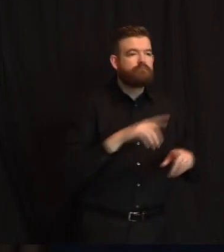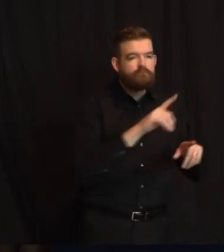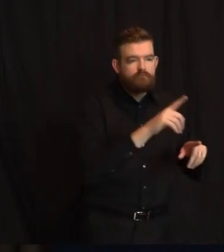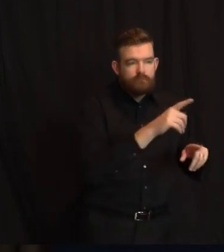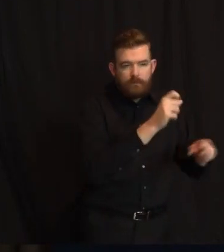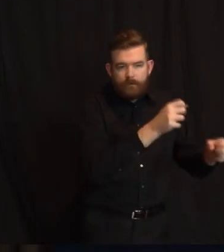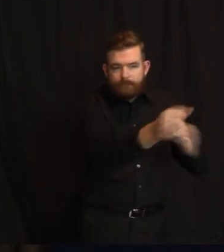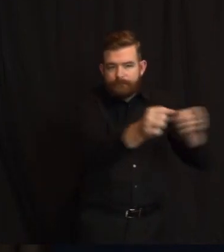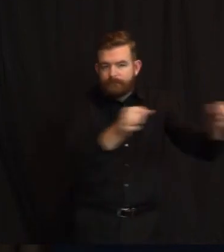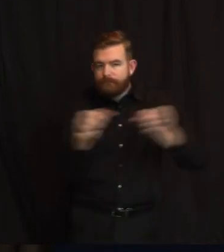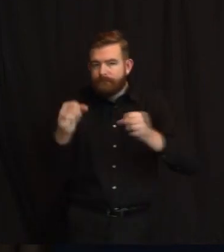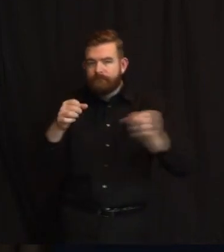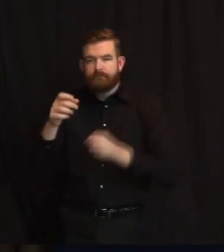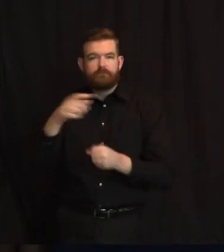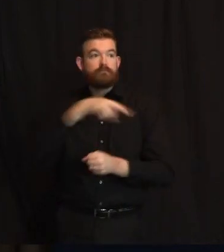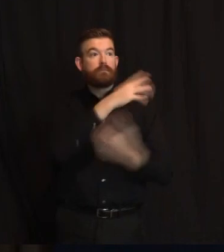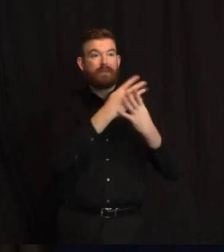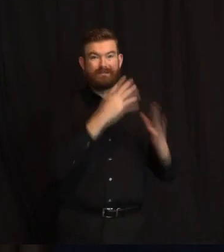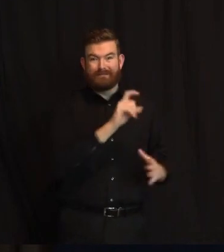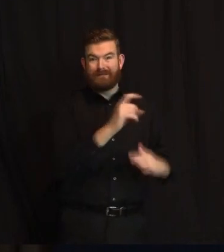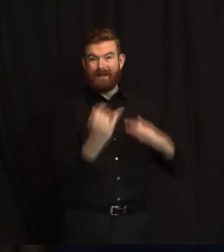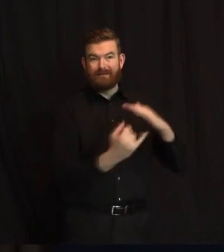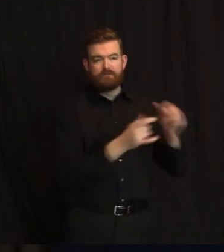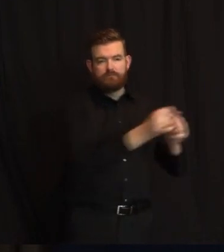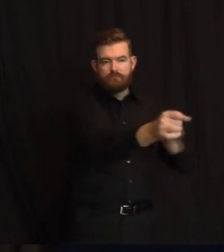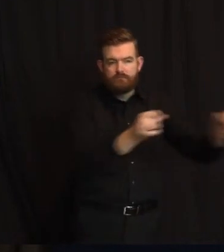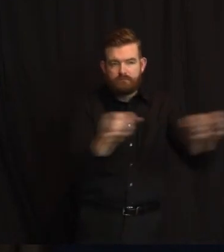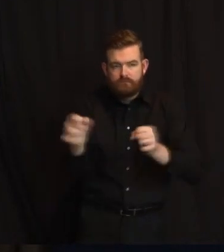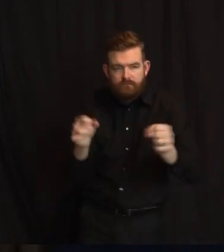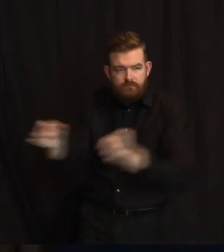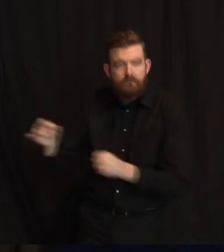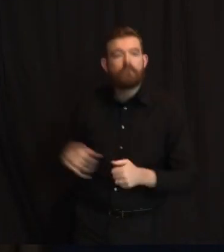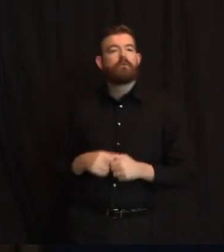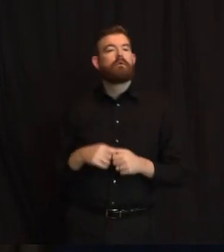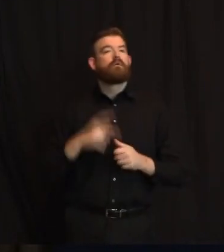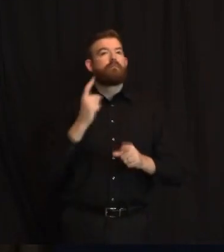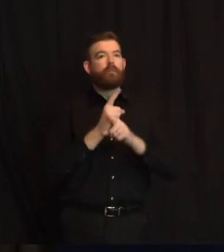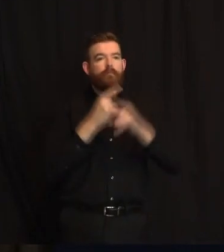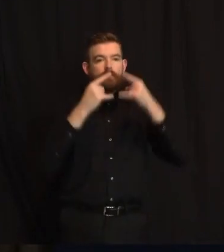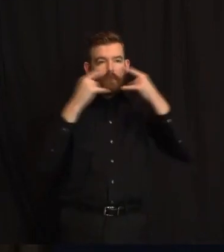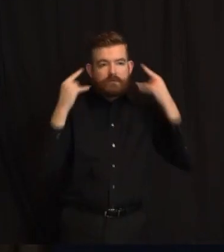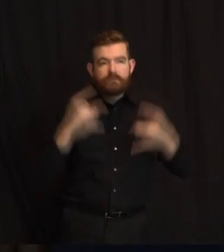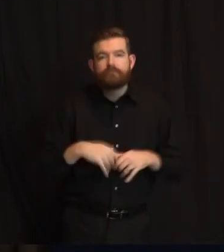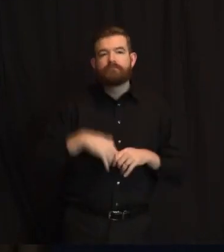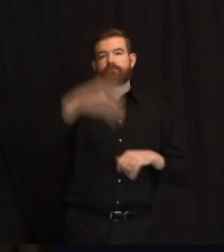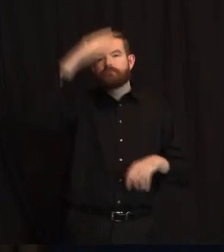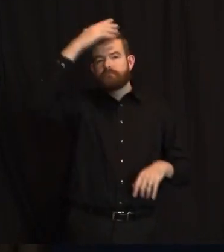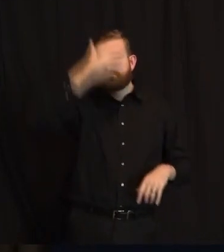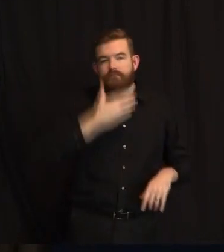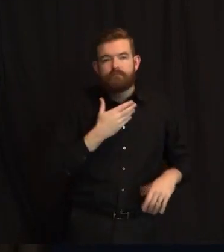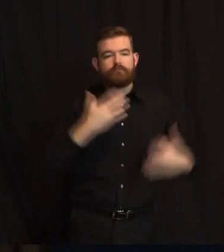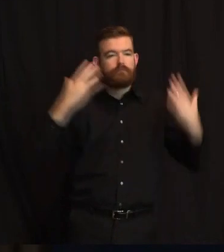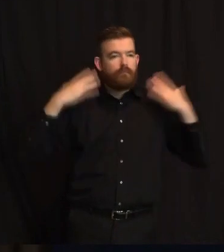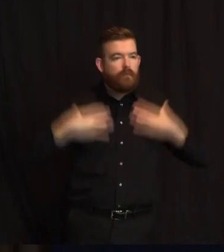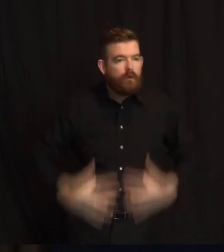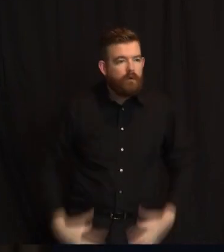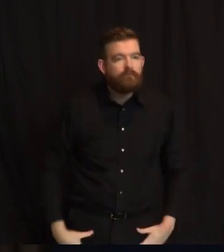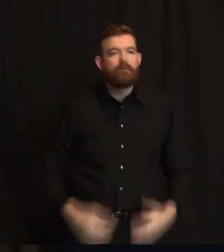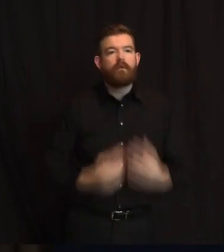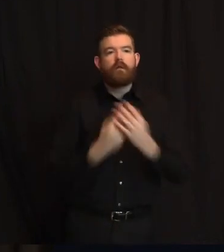N95 masks, gowns, Tyvek jumpsuits, face shields, to name a few. As far as the inmate population